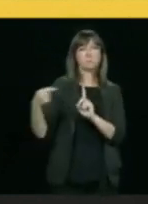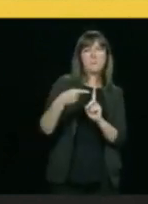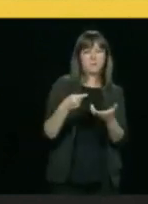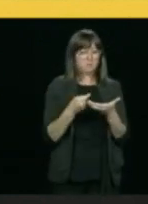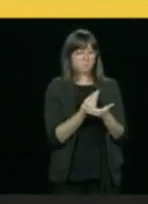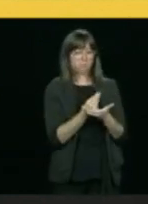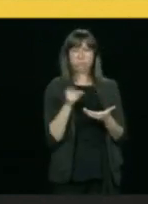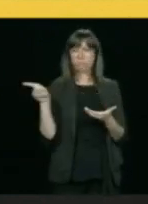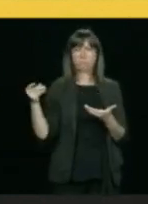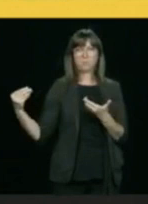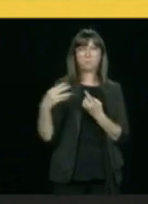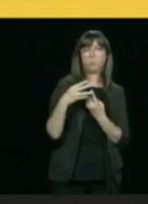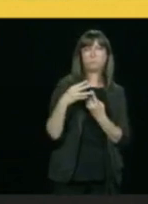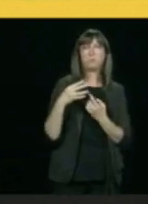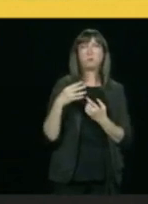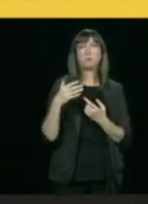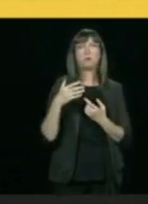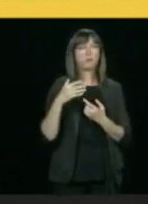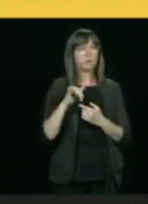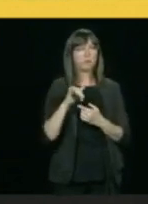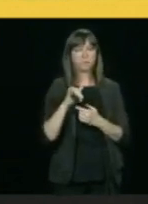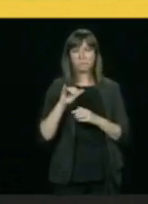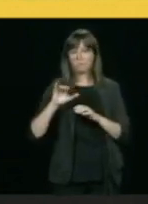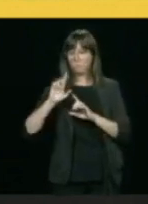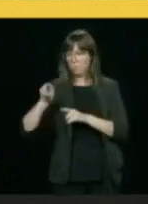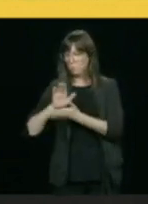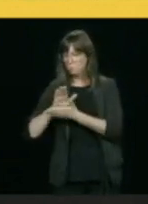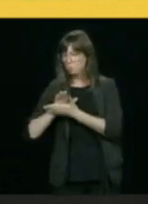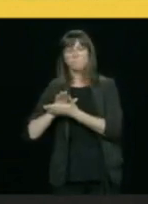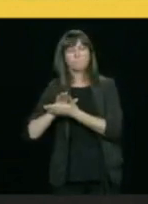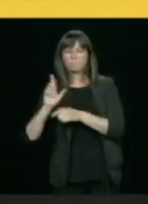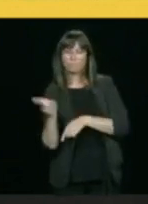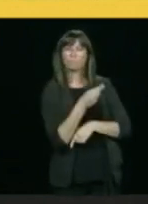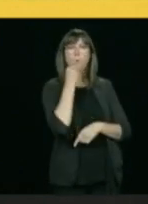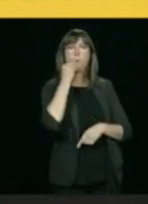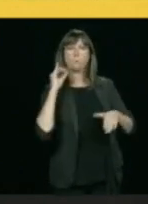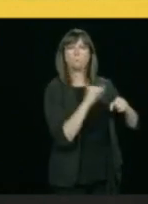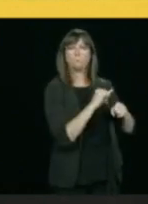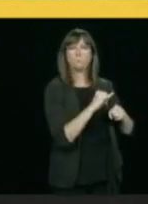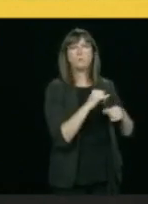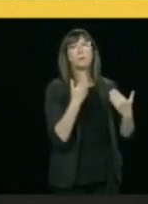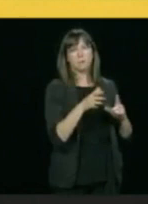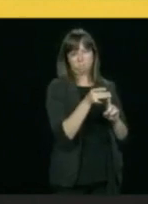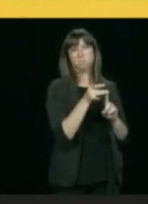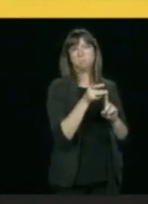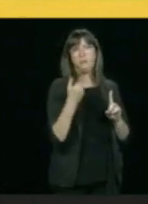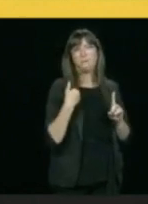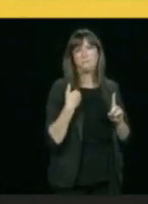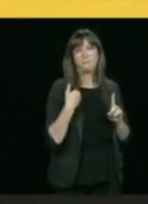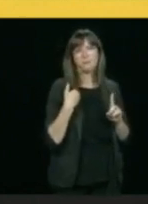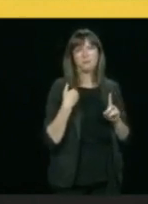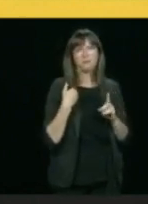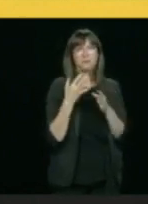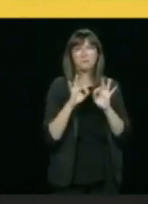Alert meant she went home instead of the classroom. It's a powerful, free tool that's easy to use and protects